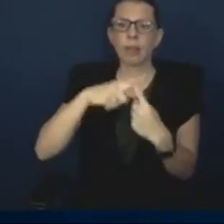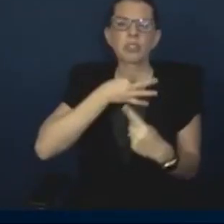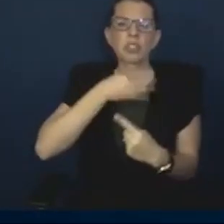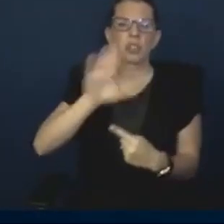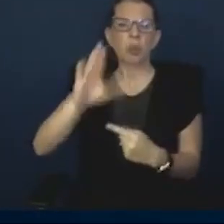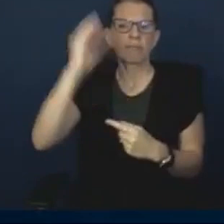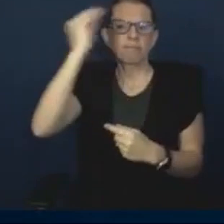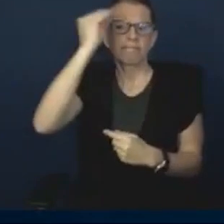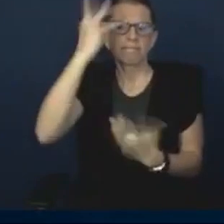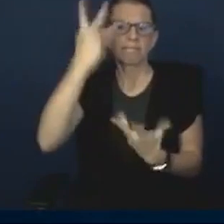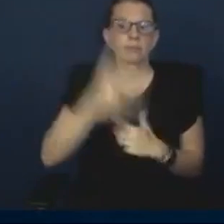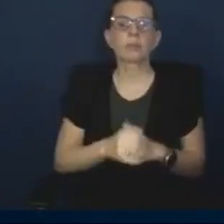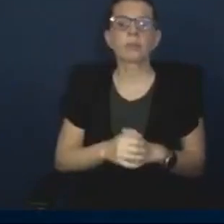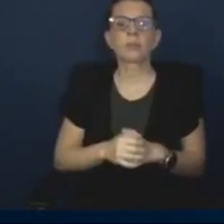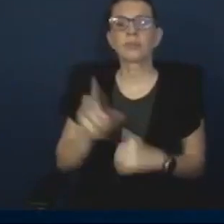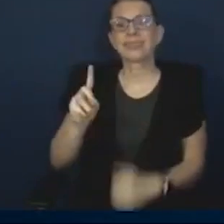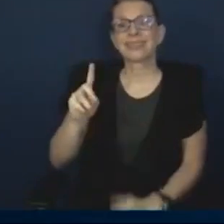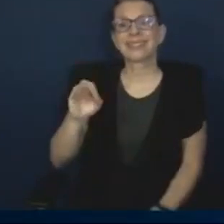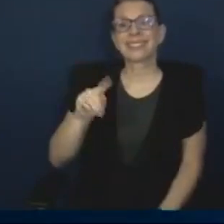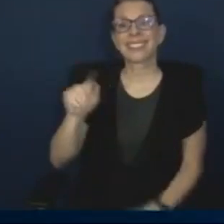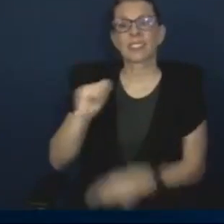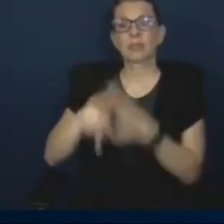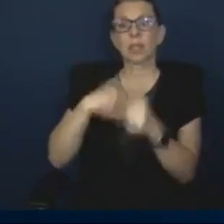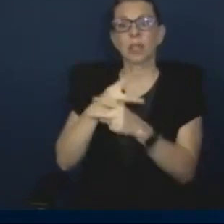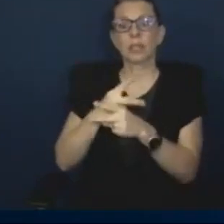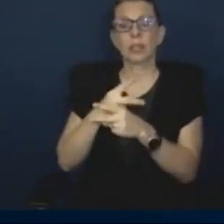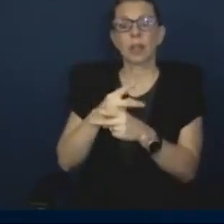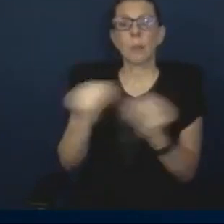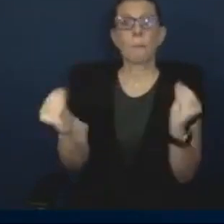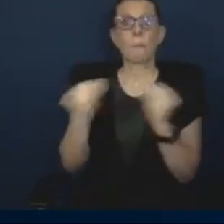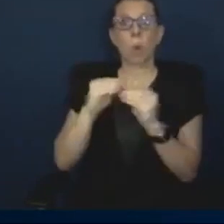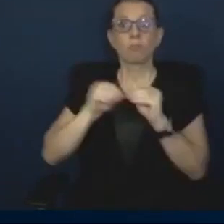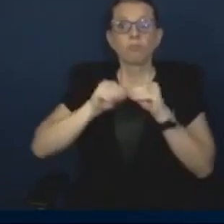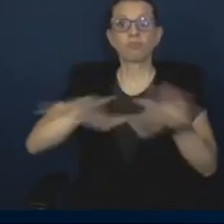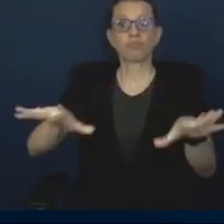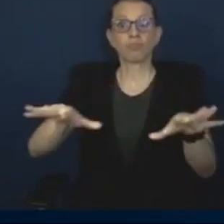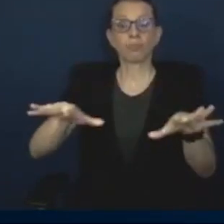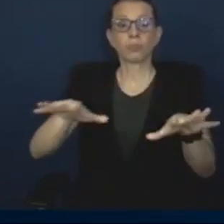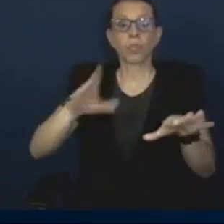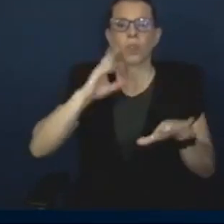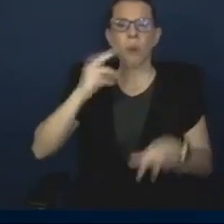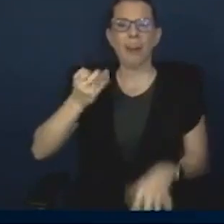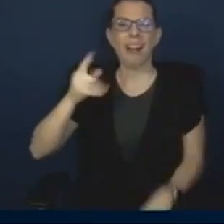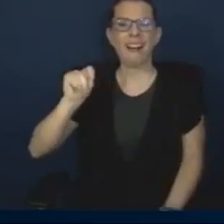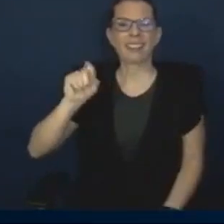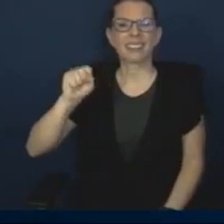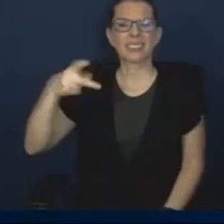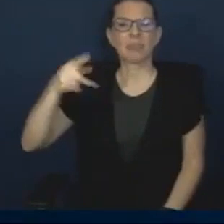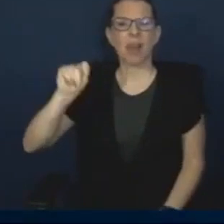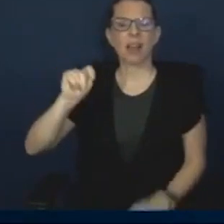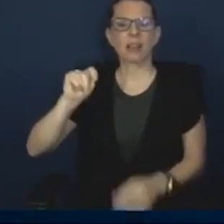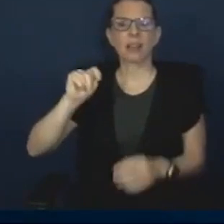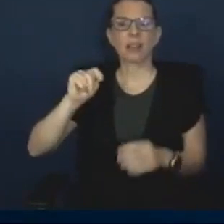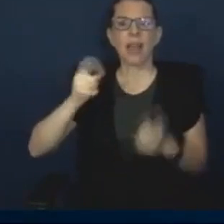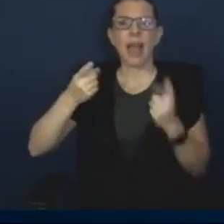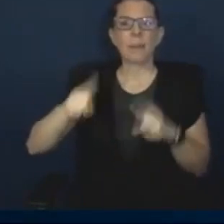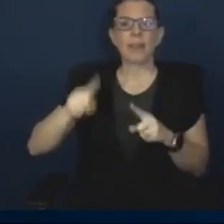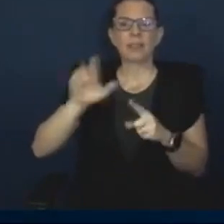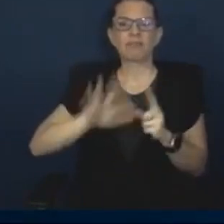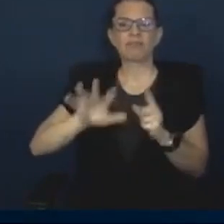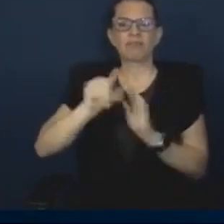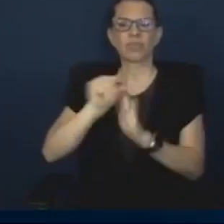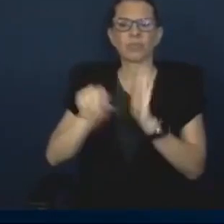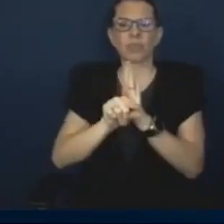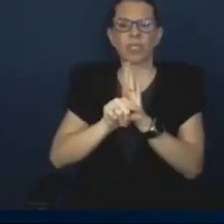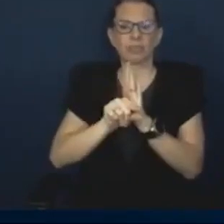Delta variant so much more transmissible? And is that what happened? Because, you know, a lot of this hotspots started in southwestern Missouri around Springfield, Missouri, a town I tend to go down to a lot when